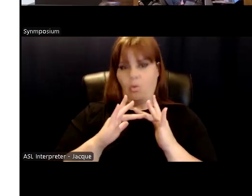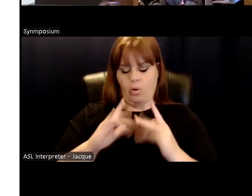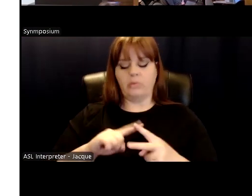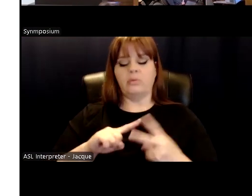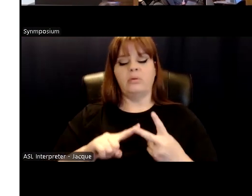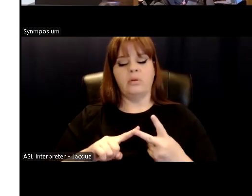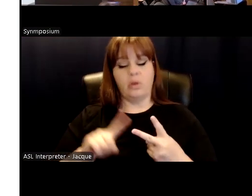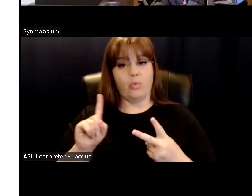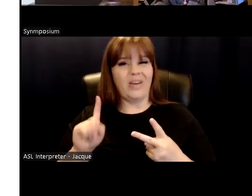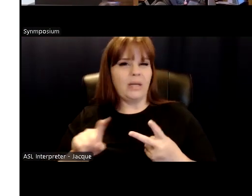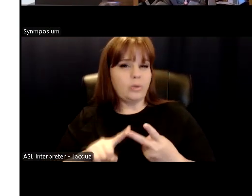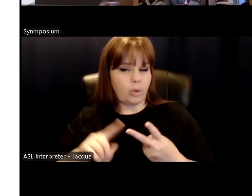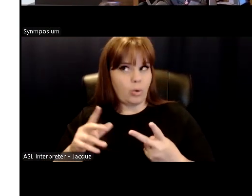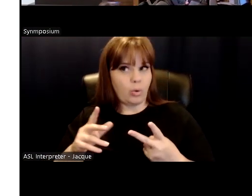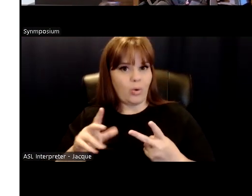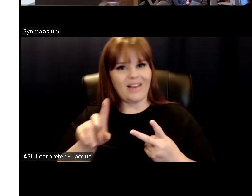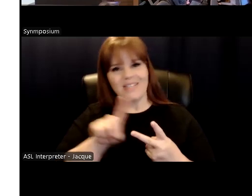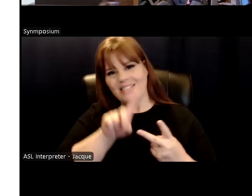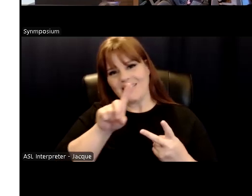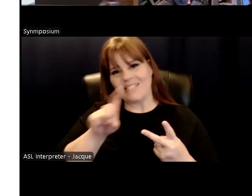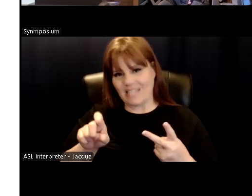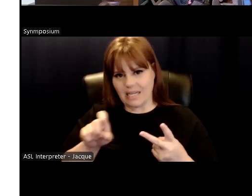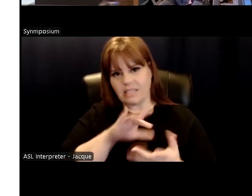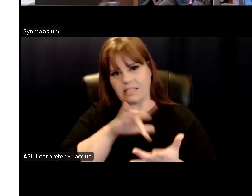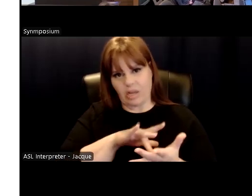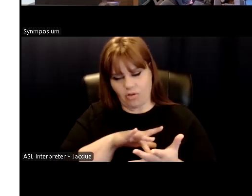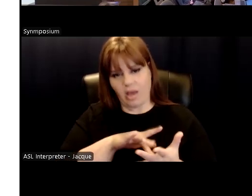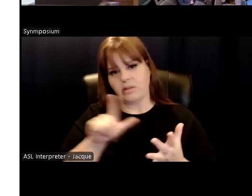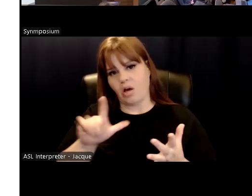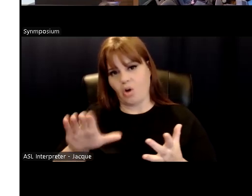to eventually decentralize long COVID care.